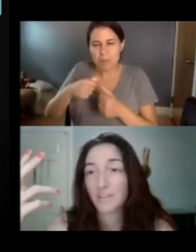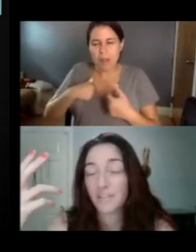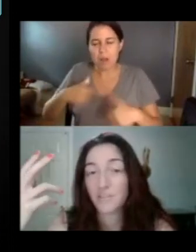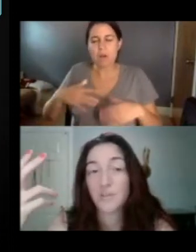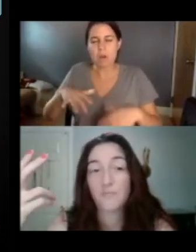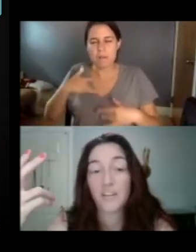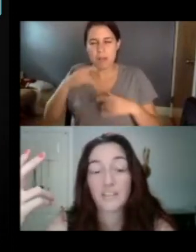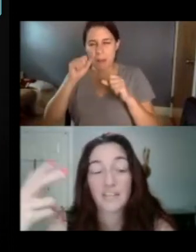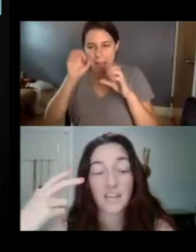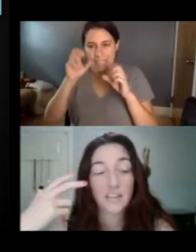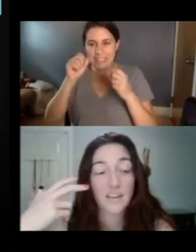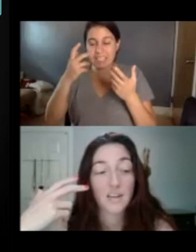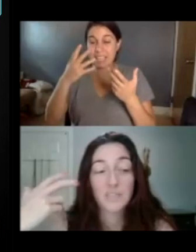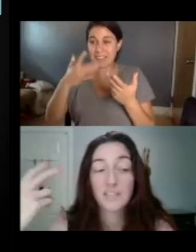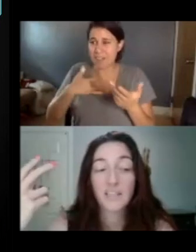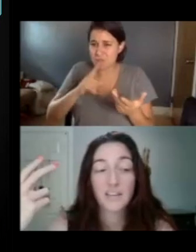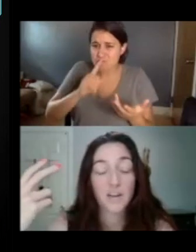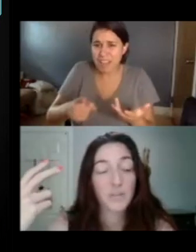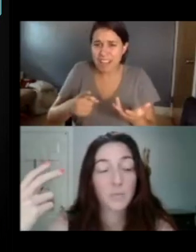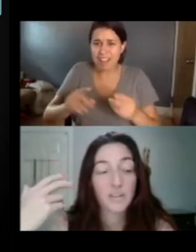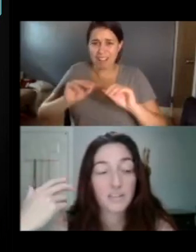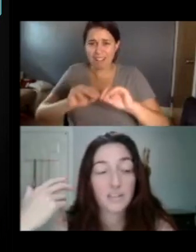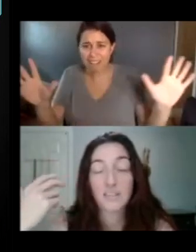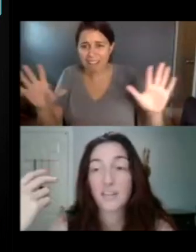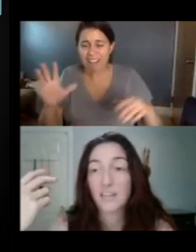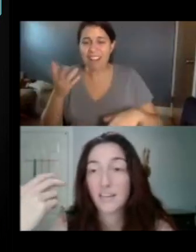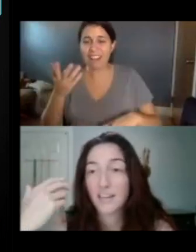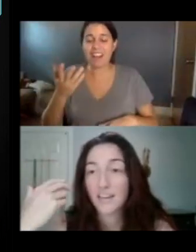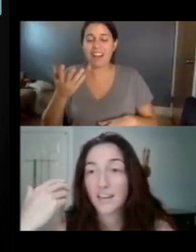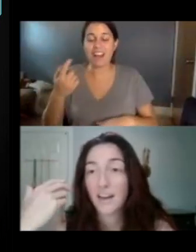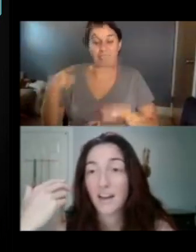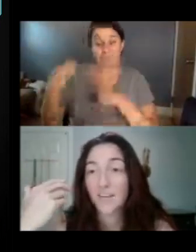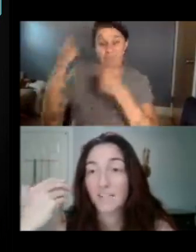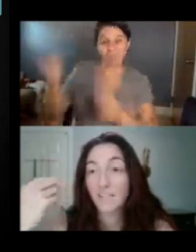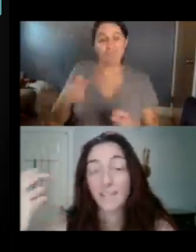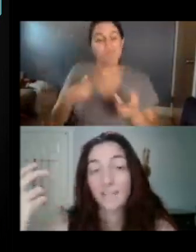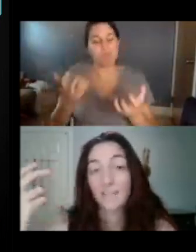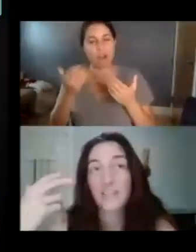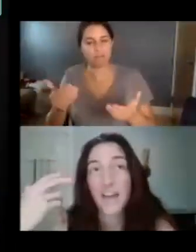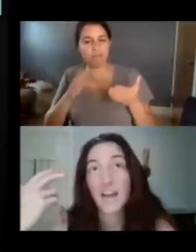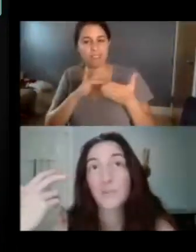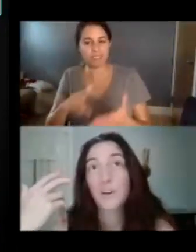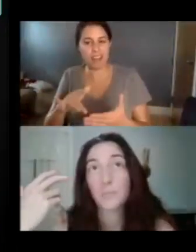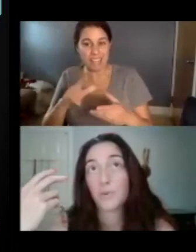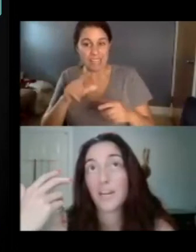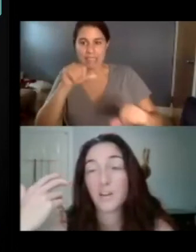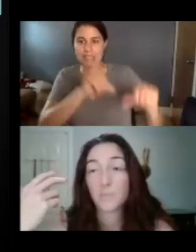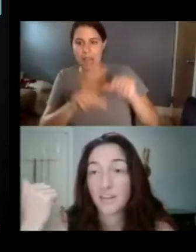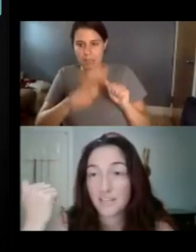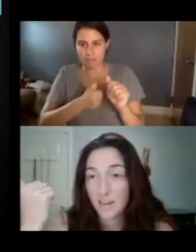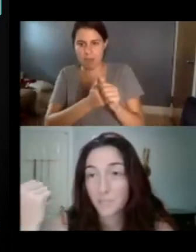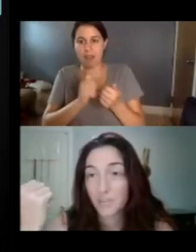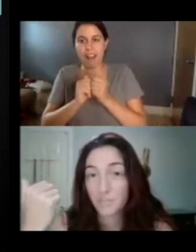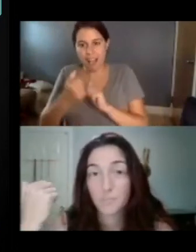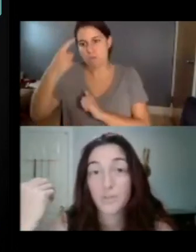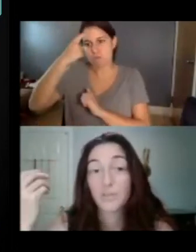and real the dream felt. And since then, I really wanted to just study scientifically how our brain and our